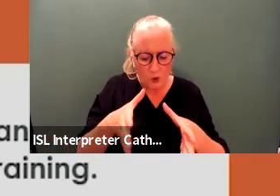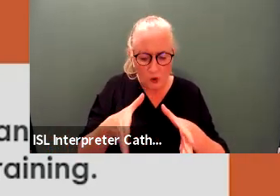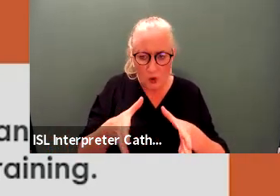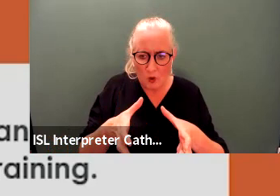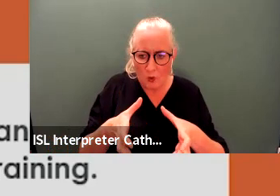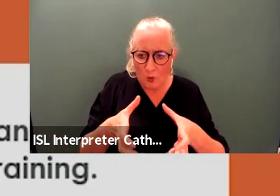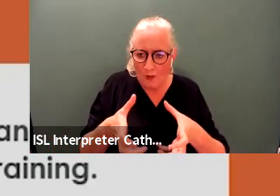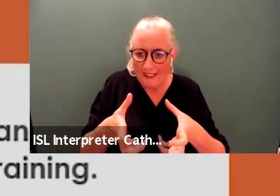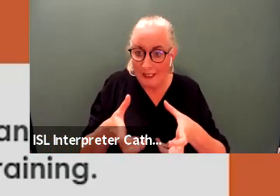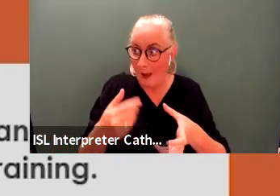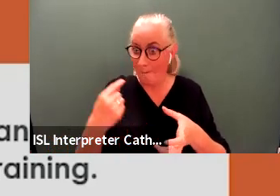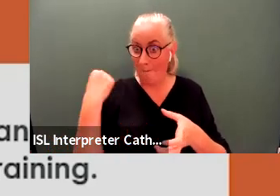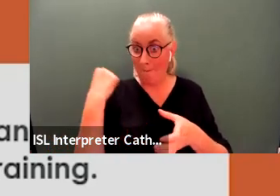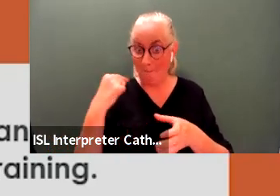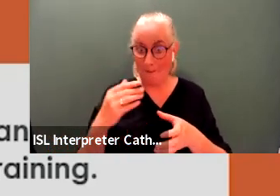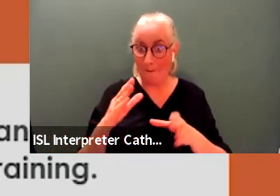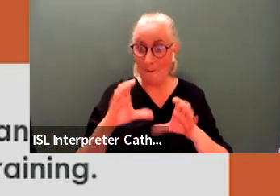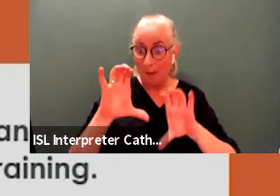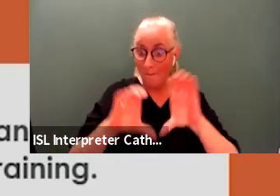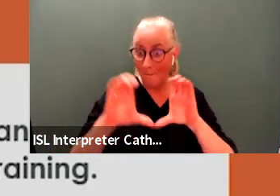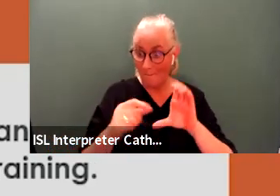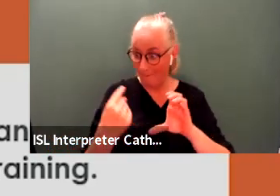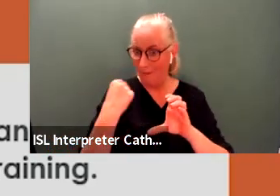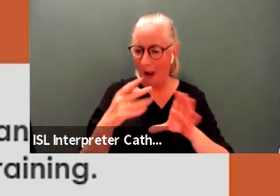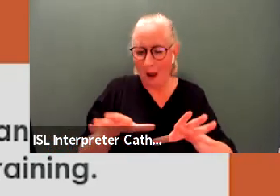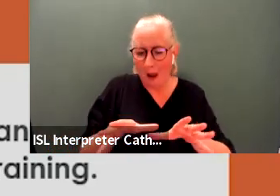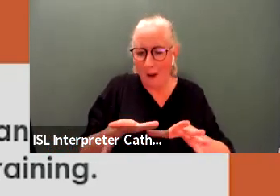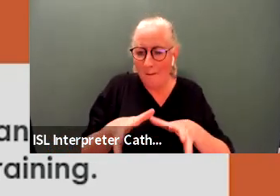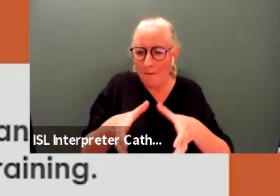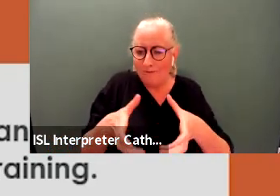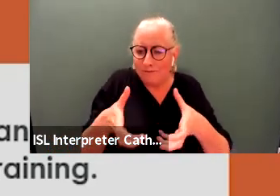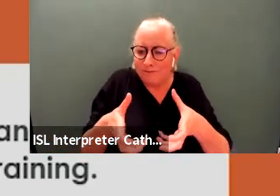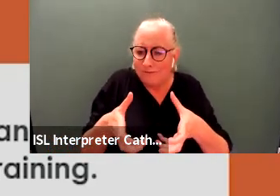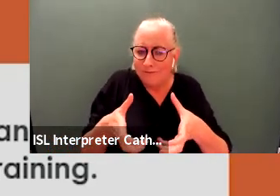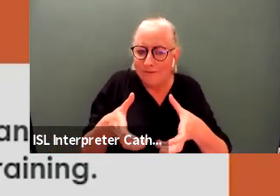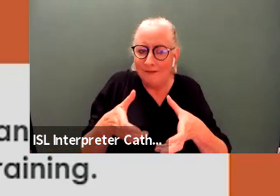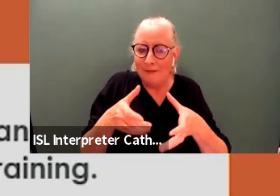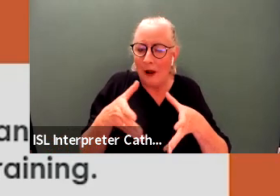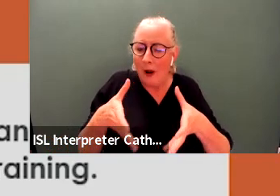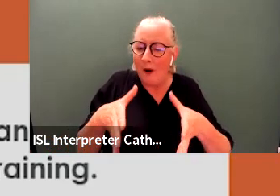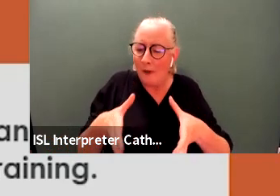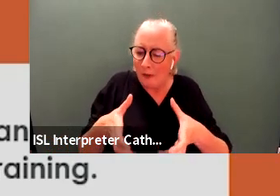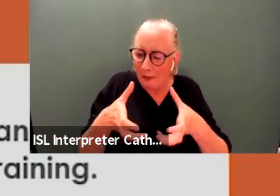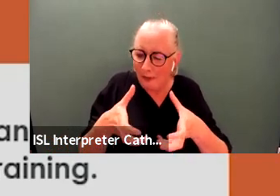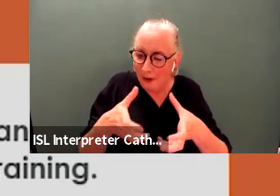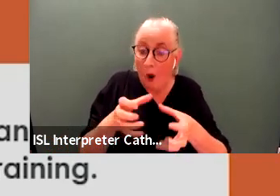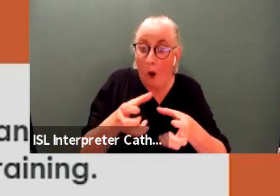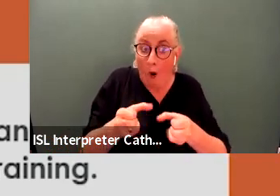around your back passage and front passage, imagining you're trying to stop yourself passing wind, and